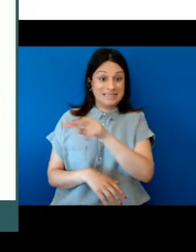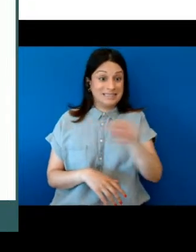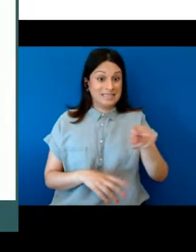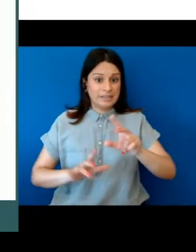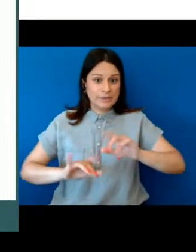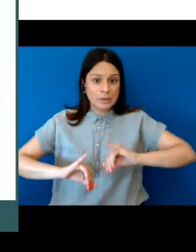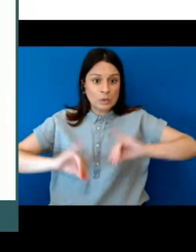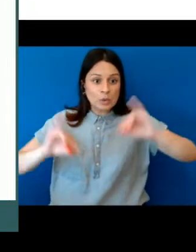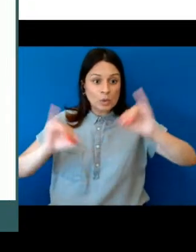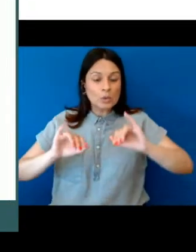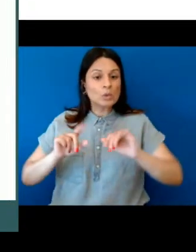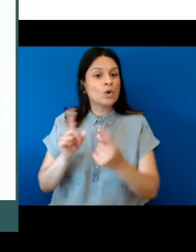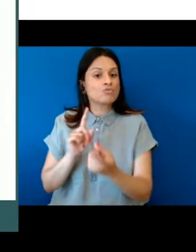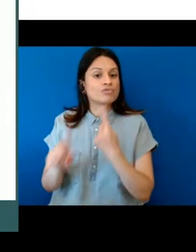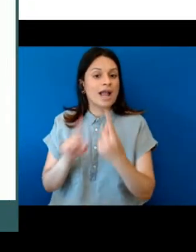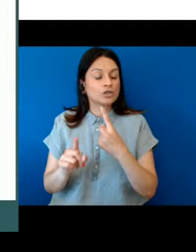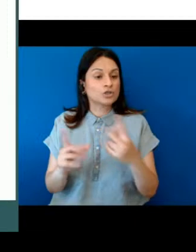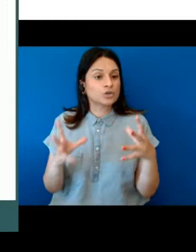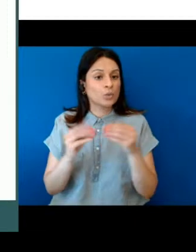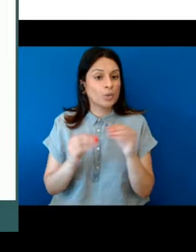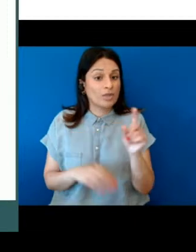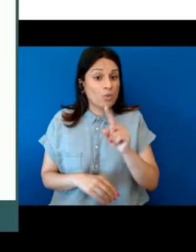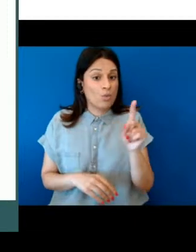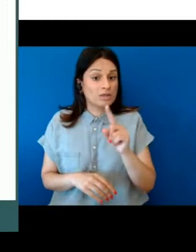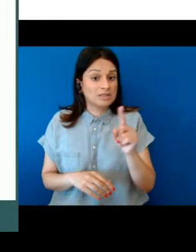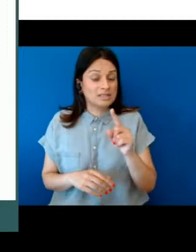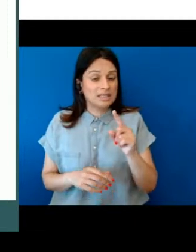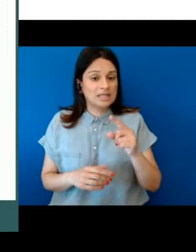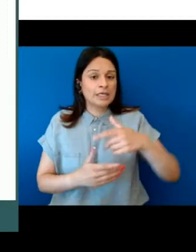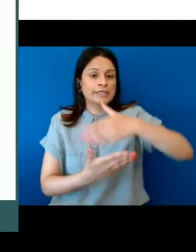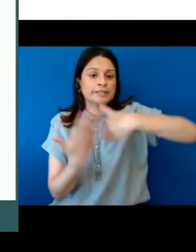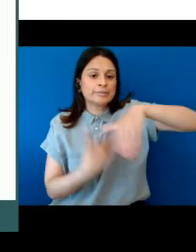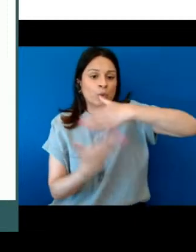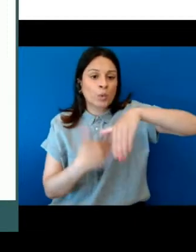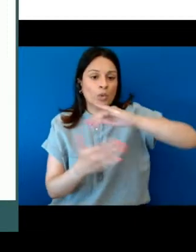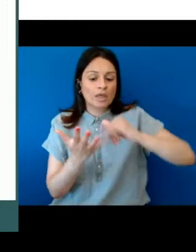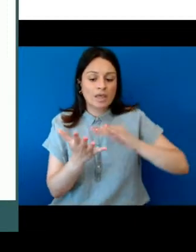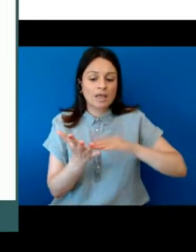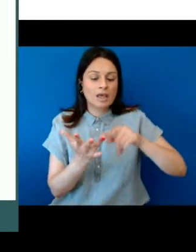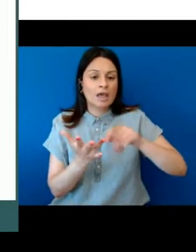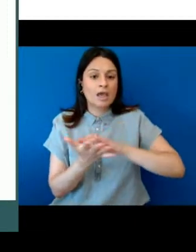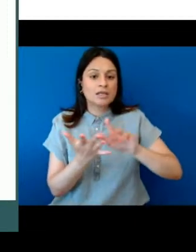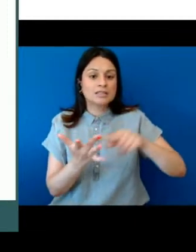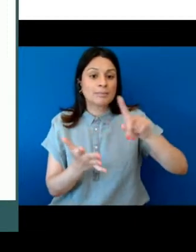allergy syndrome is with smoothies, and that's because it's blended, it coats the mouth, coats the